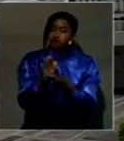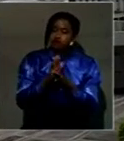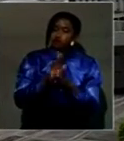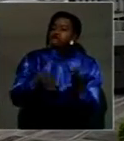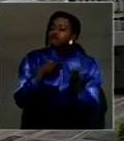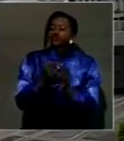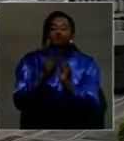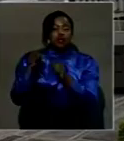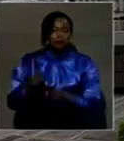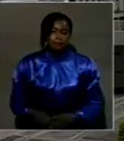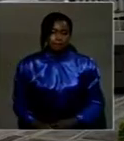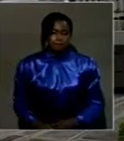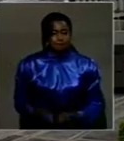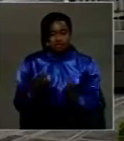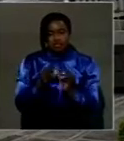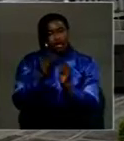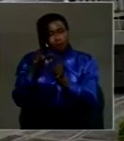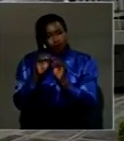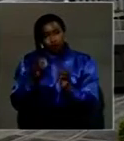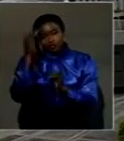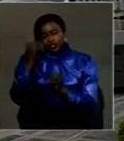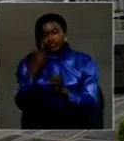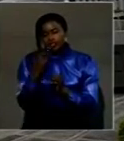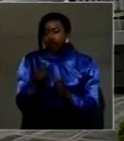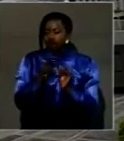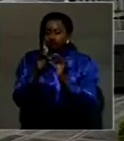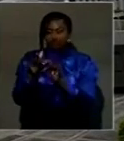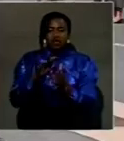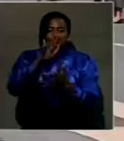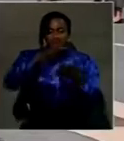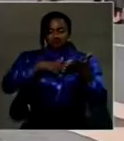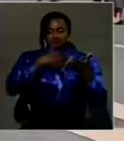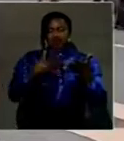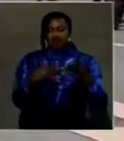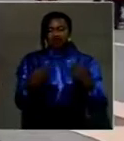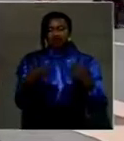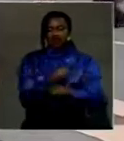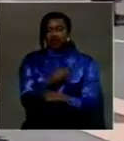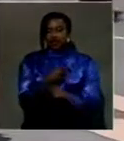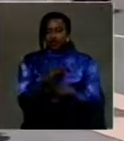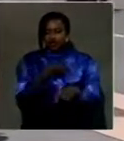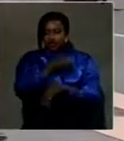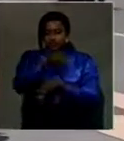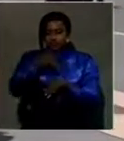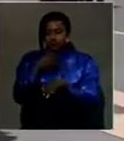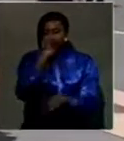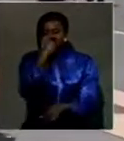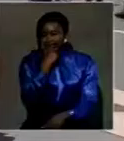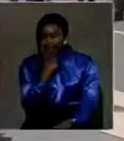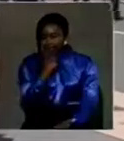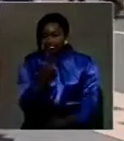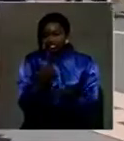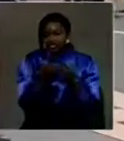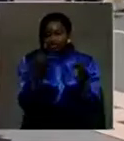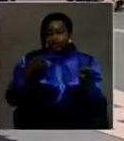to show up for the meeting, saying that the summit schedule was coinciding with the national mourning of the independence